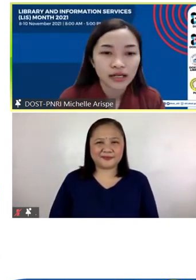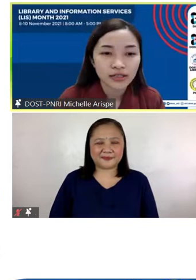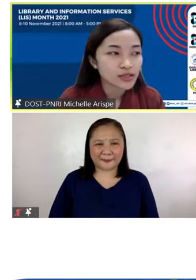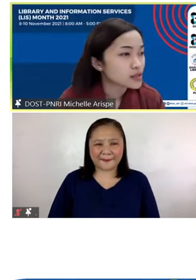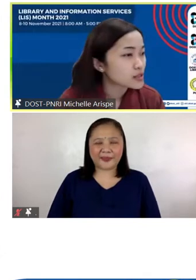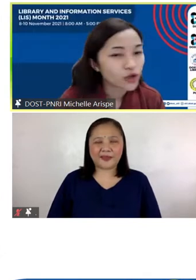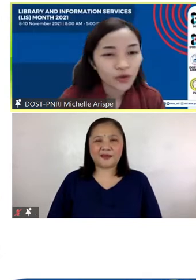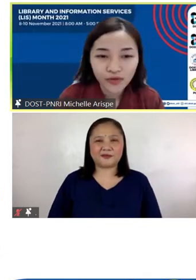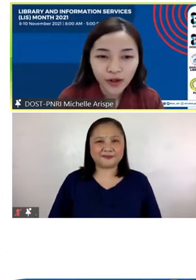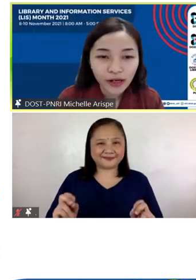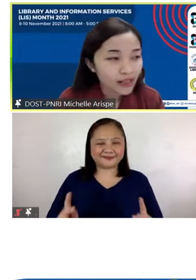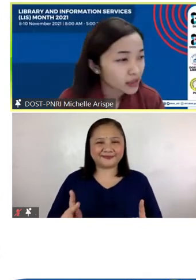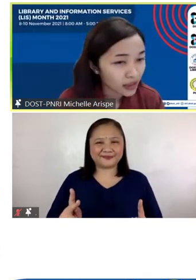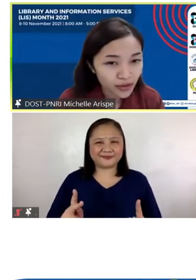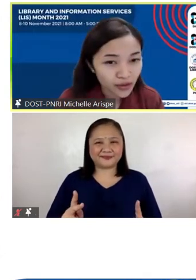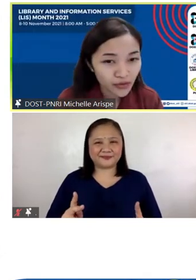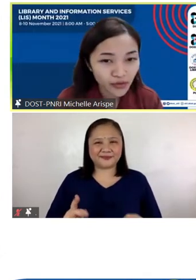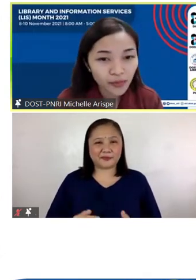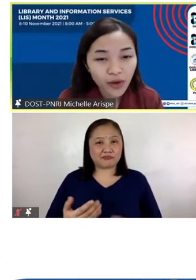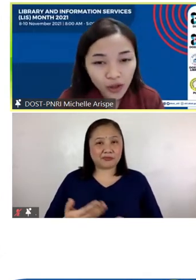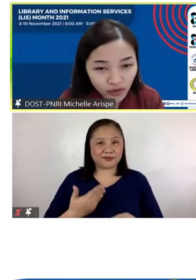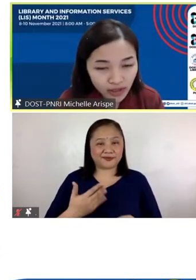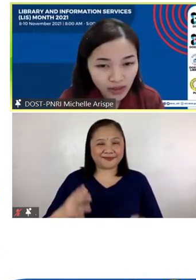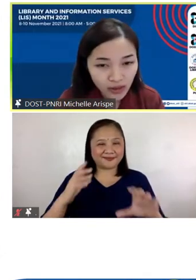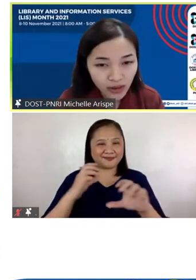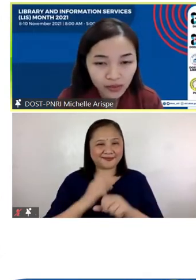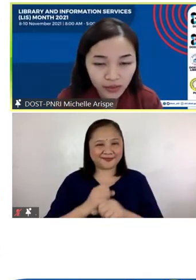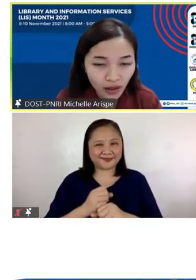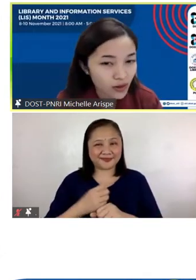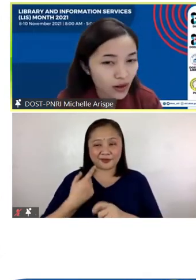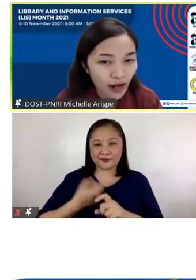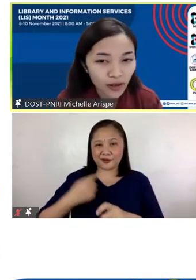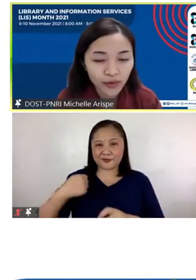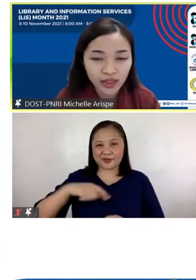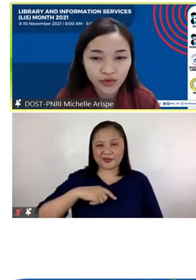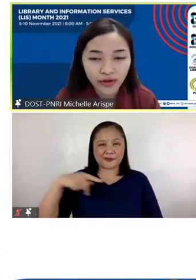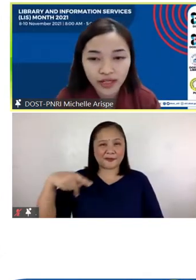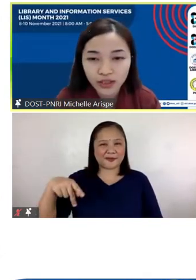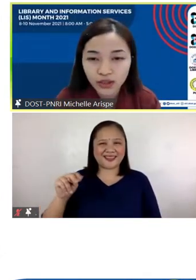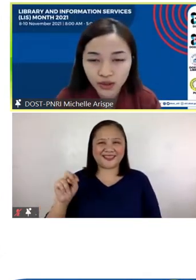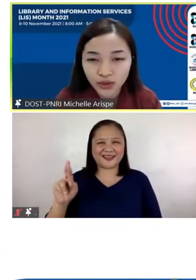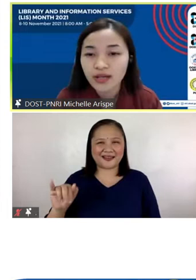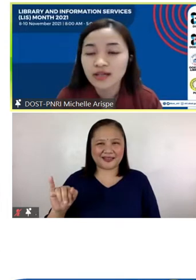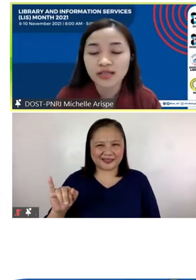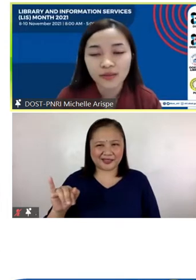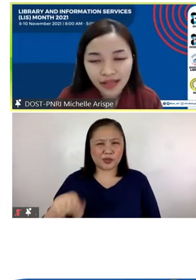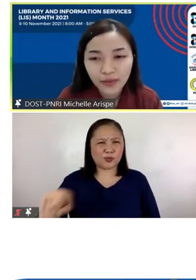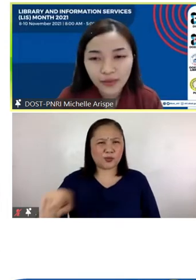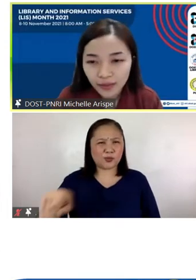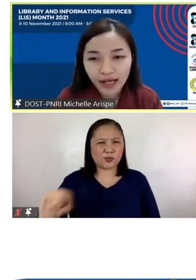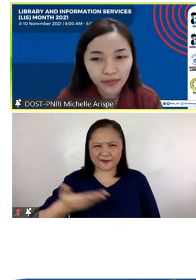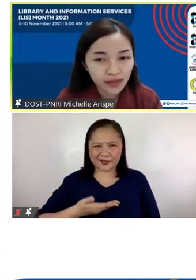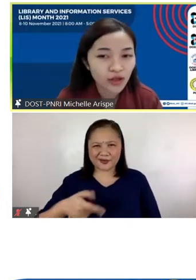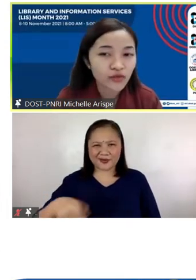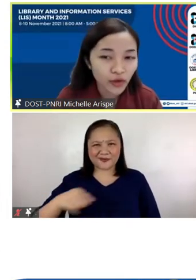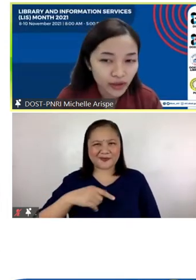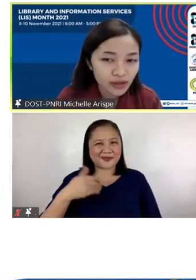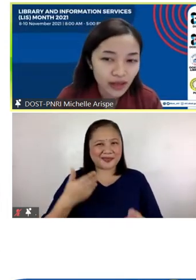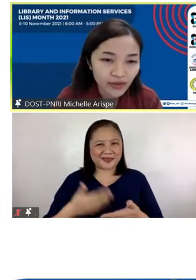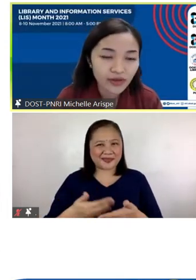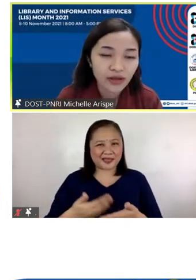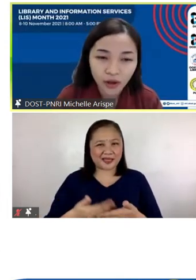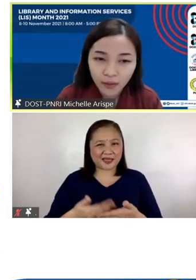Okay, and so before I end, from all of us here at PNRI, we invite you sa malapit